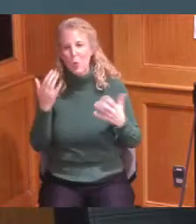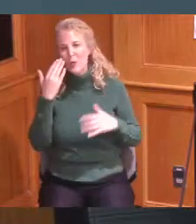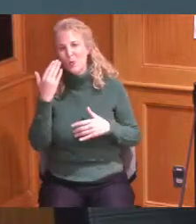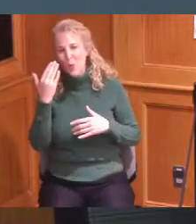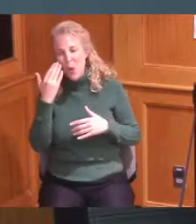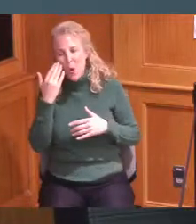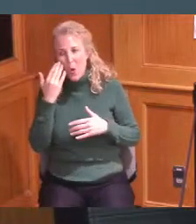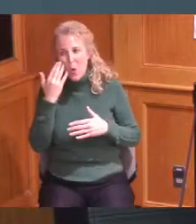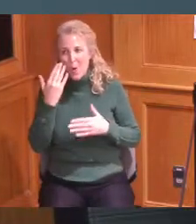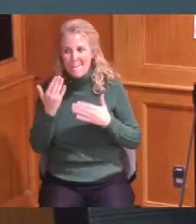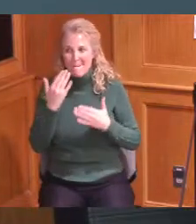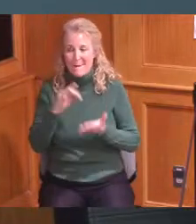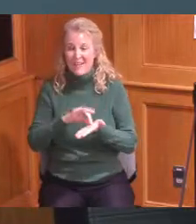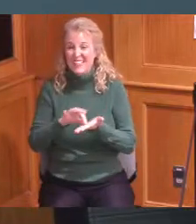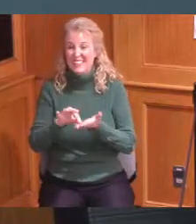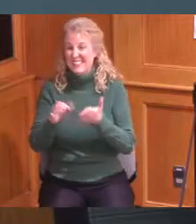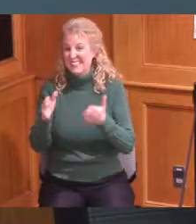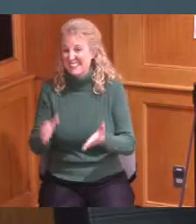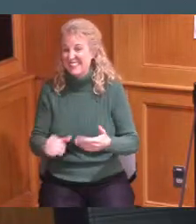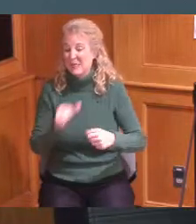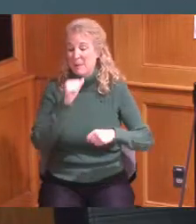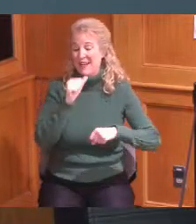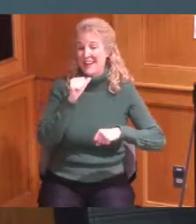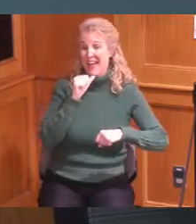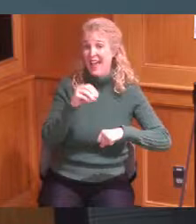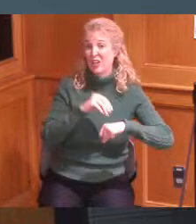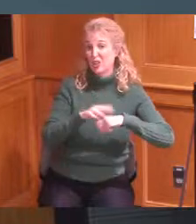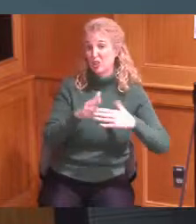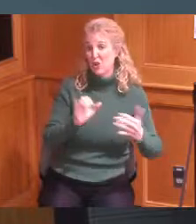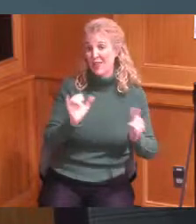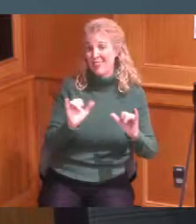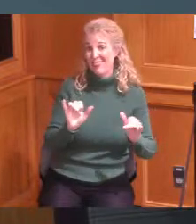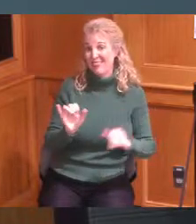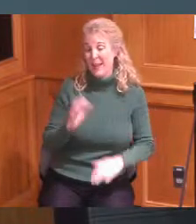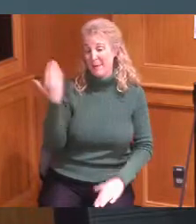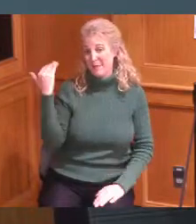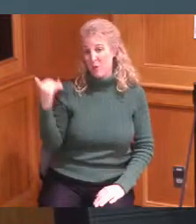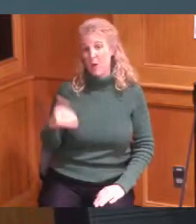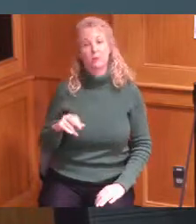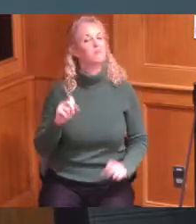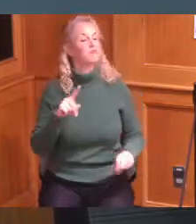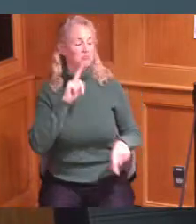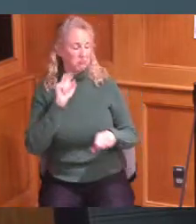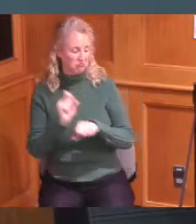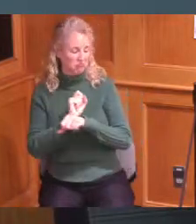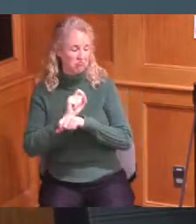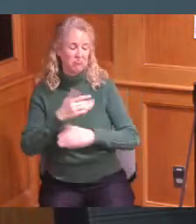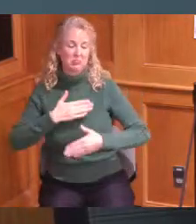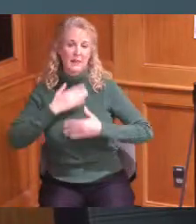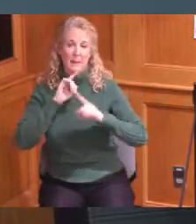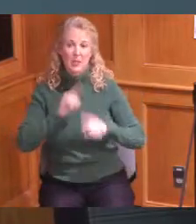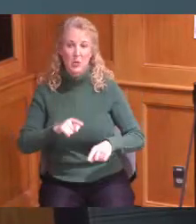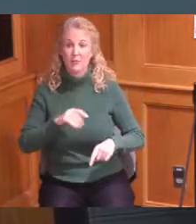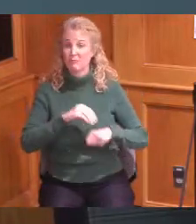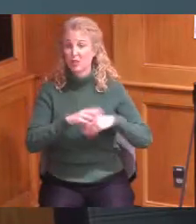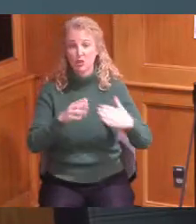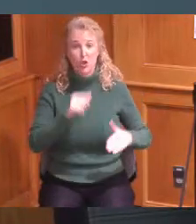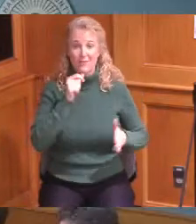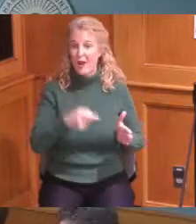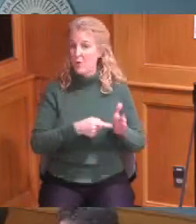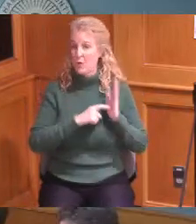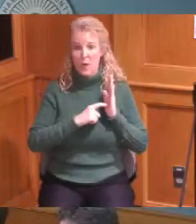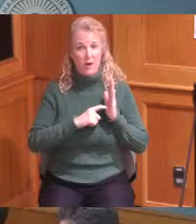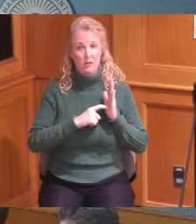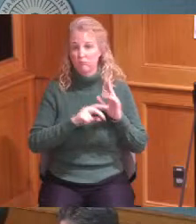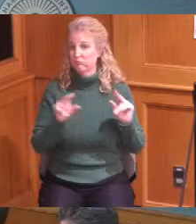we probably don't need a consultant to the extent that we did before. So. Absolutely. The consultant is not mandated by any